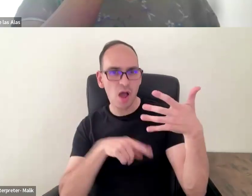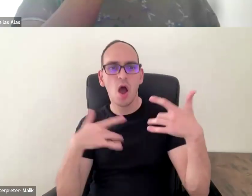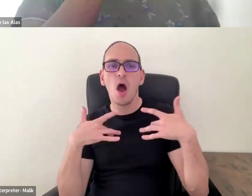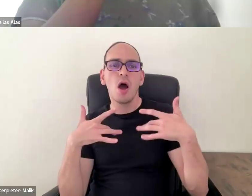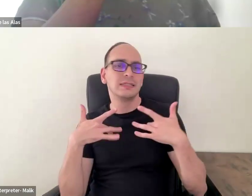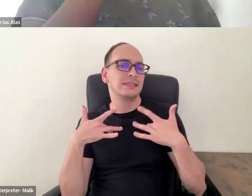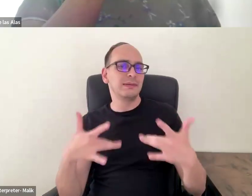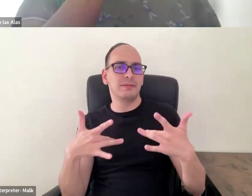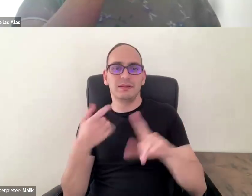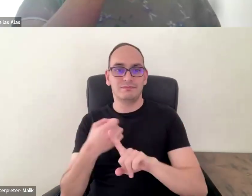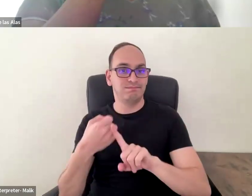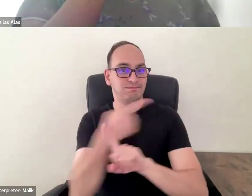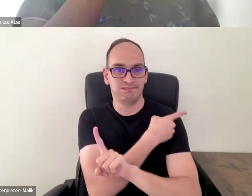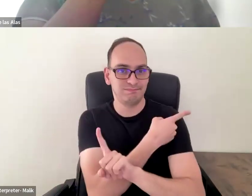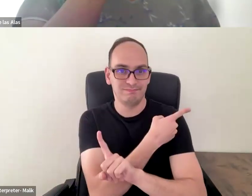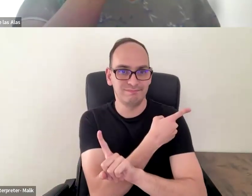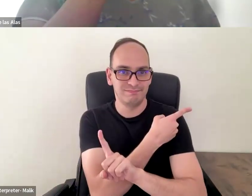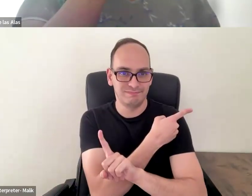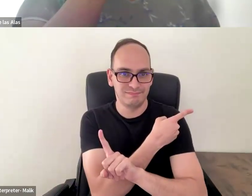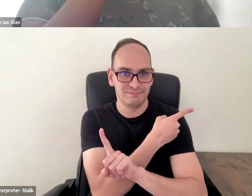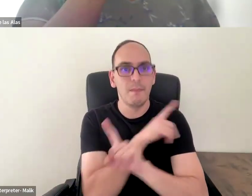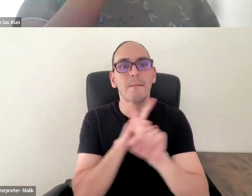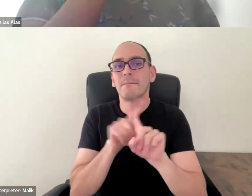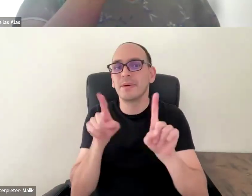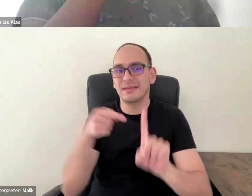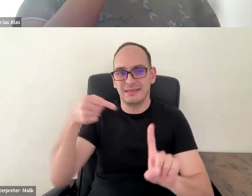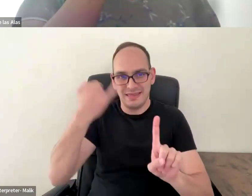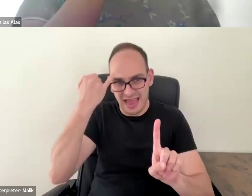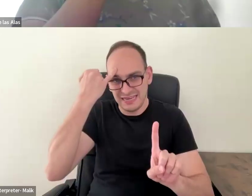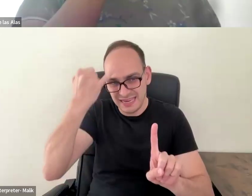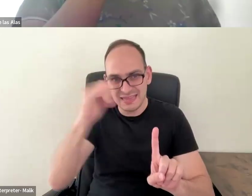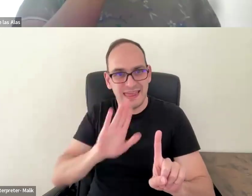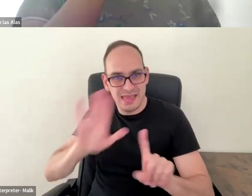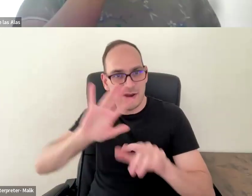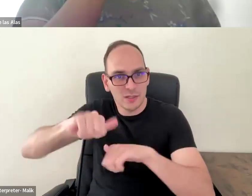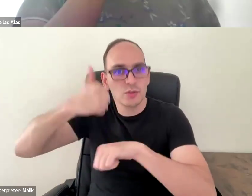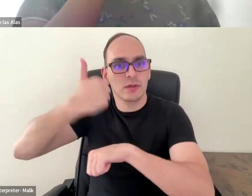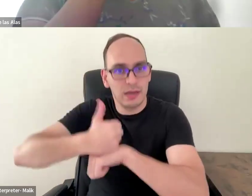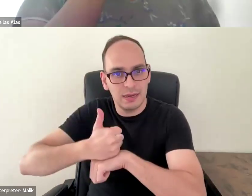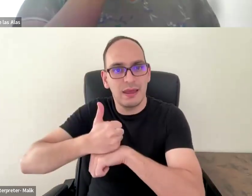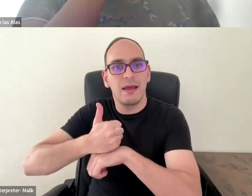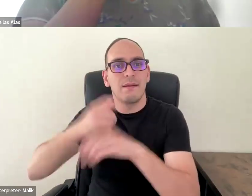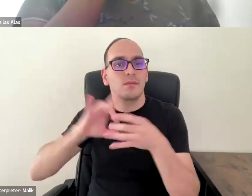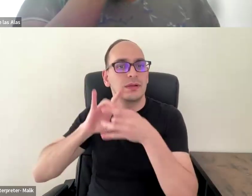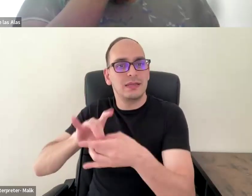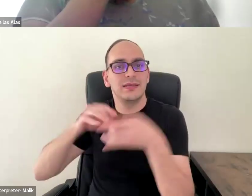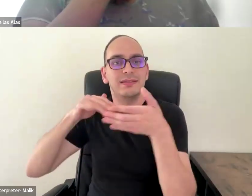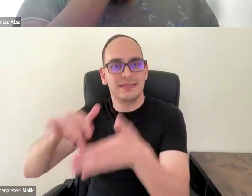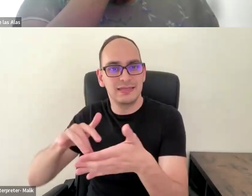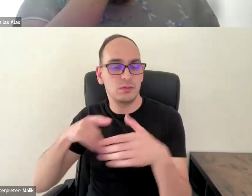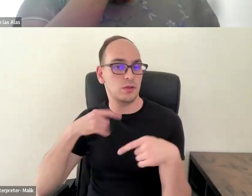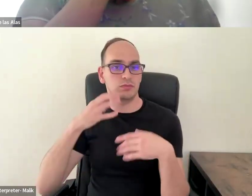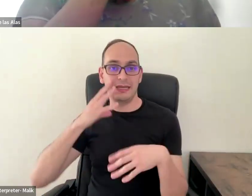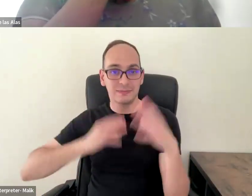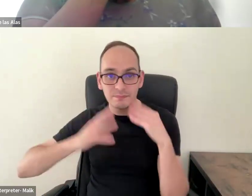be completely off. But this is the ideas they're constructing about the discipline, especially as they're going through